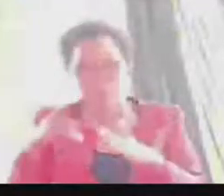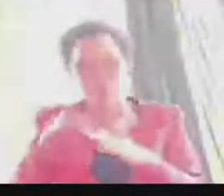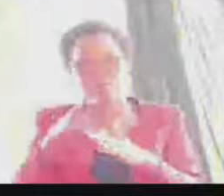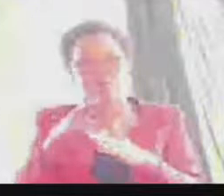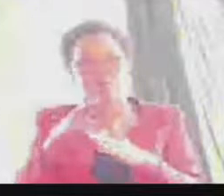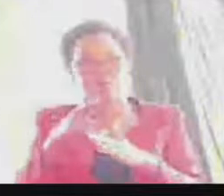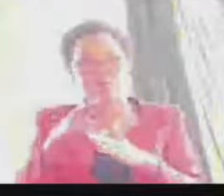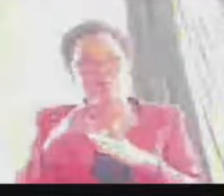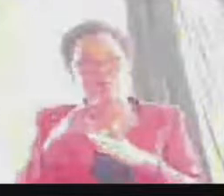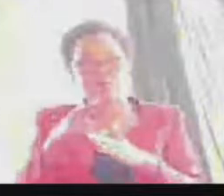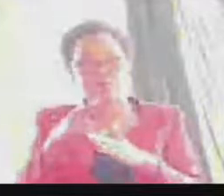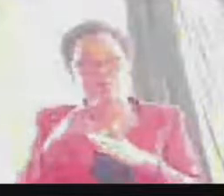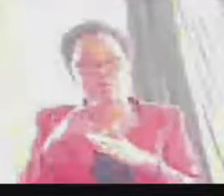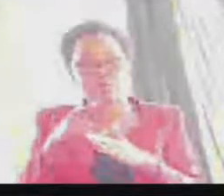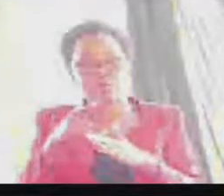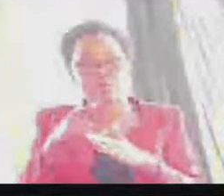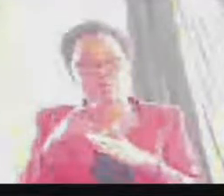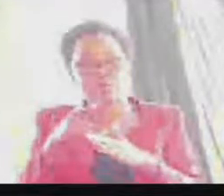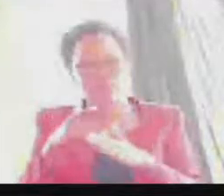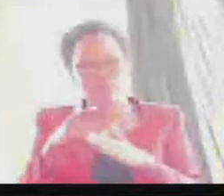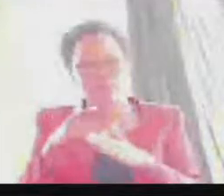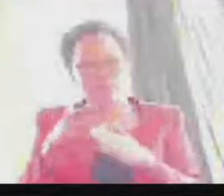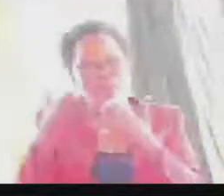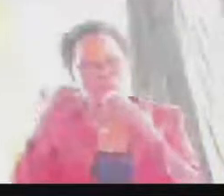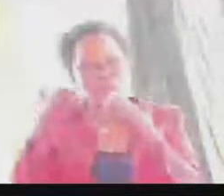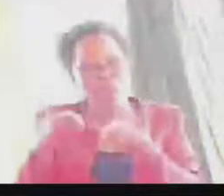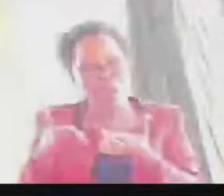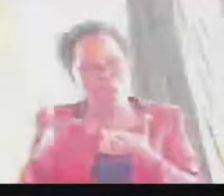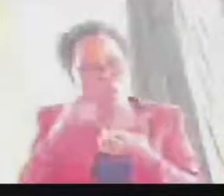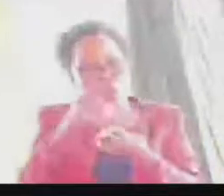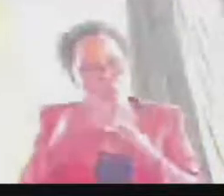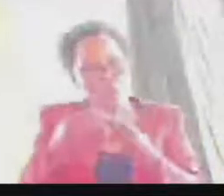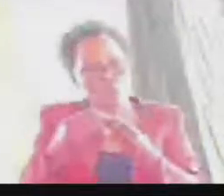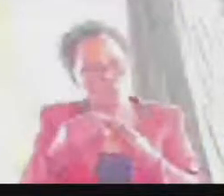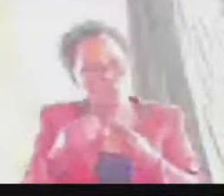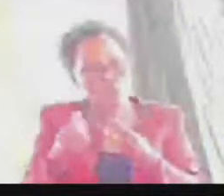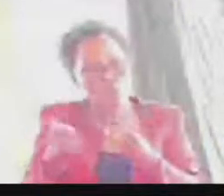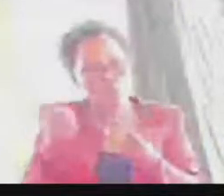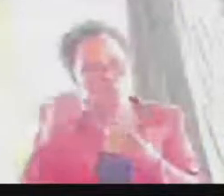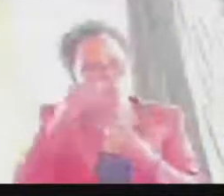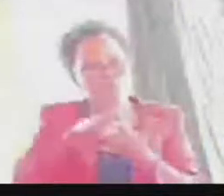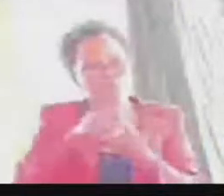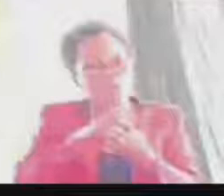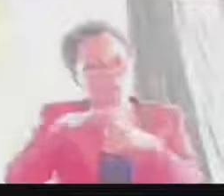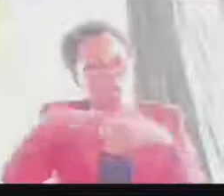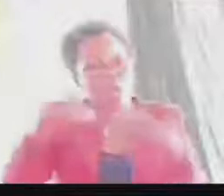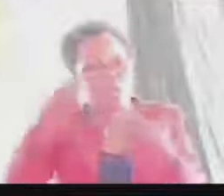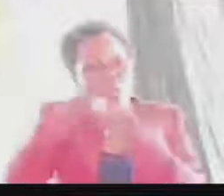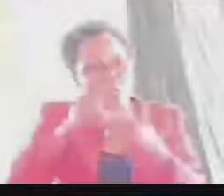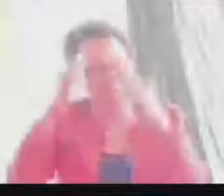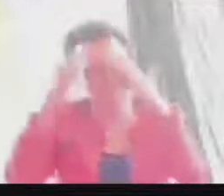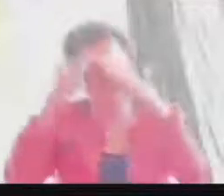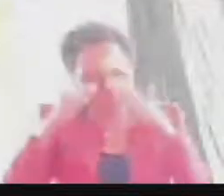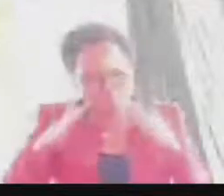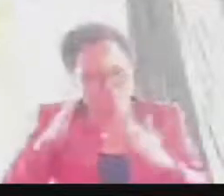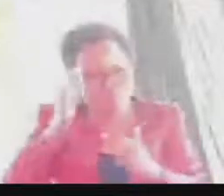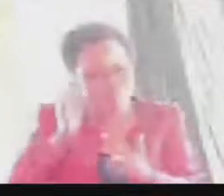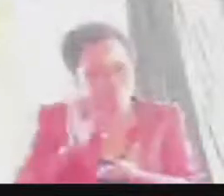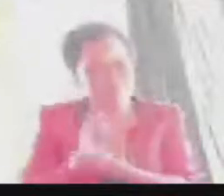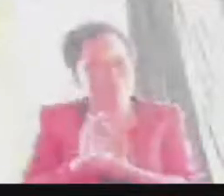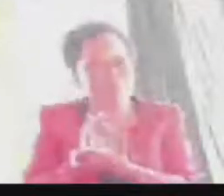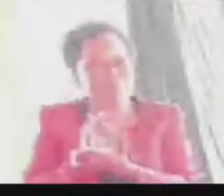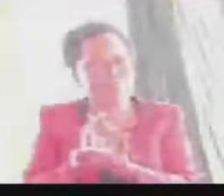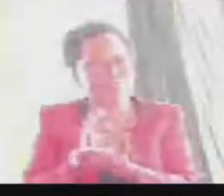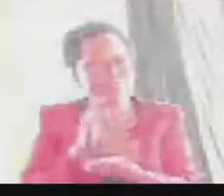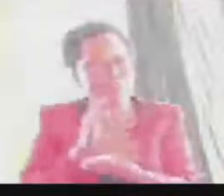how do you handle matters that where your Islamic faith may necessarily